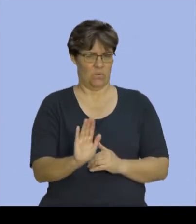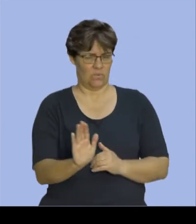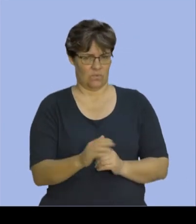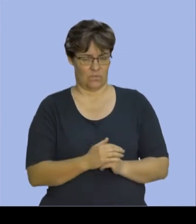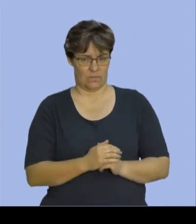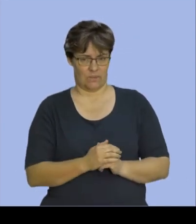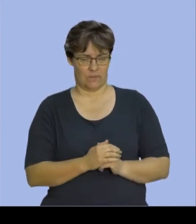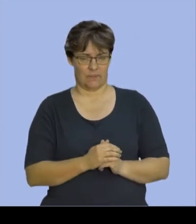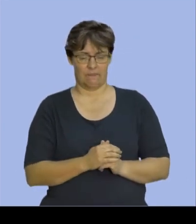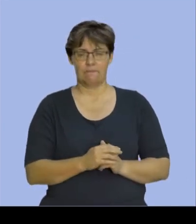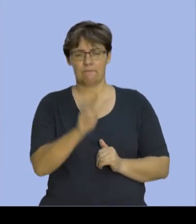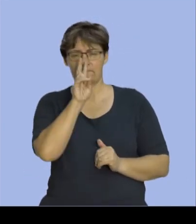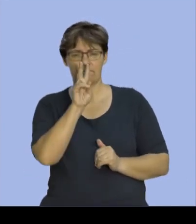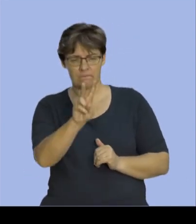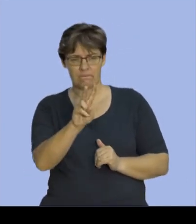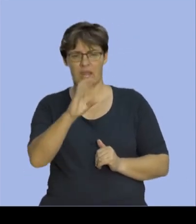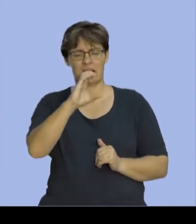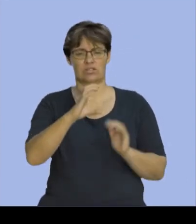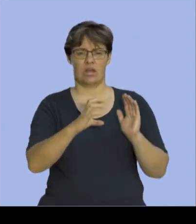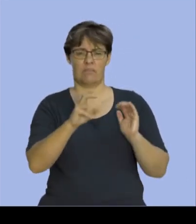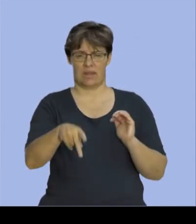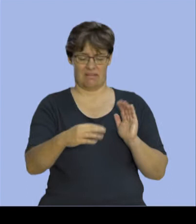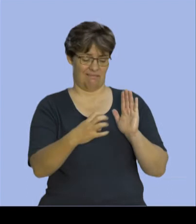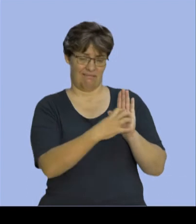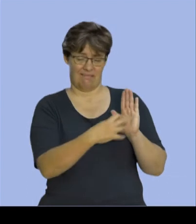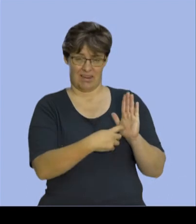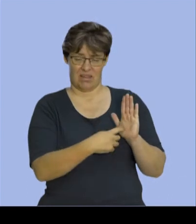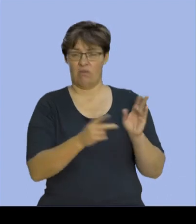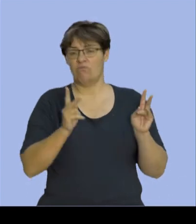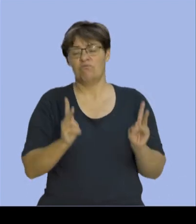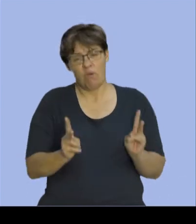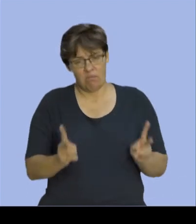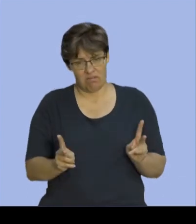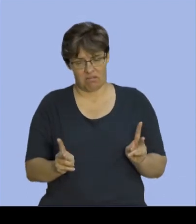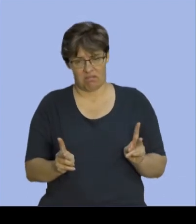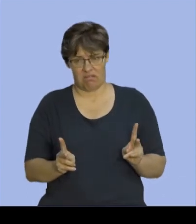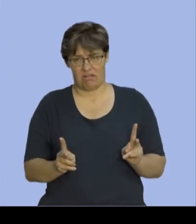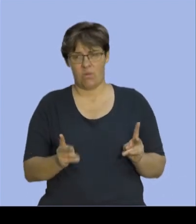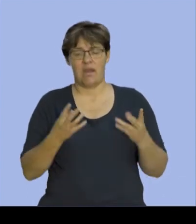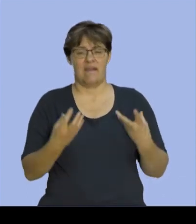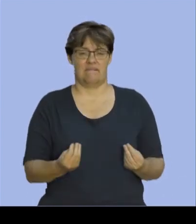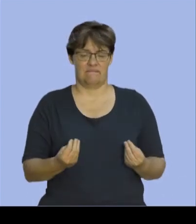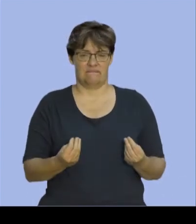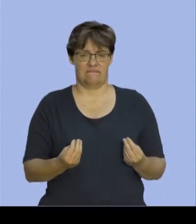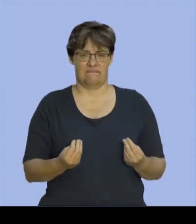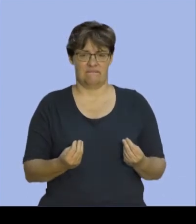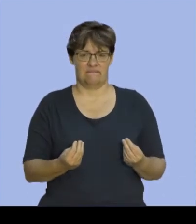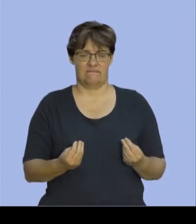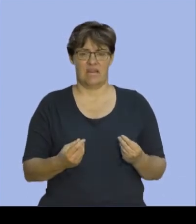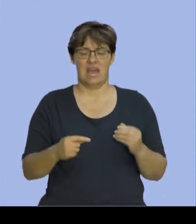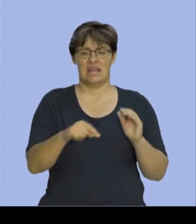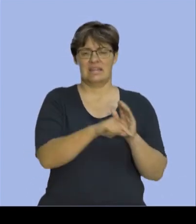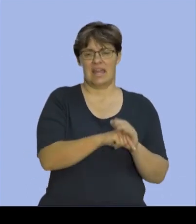And I think you saw that with our Cartesian plane, under normal circumstances, we normally have